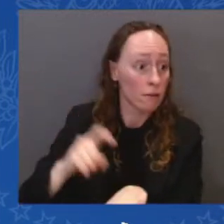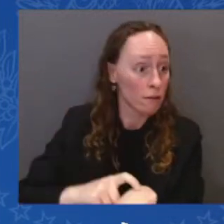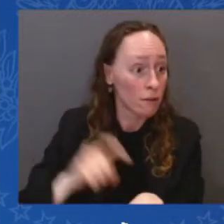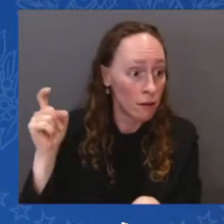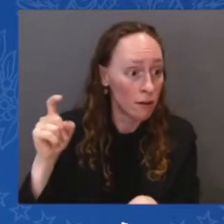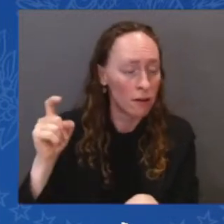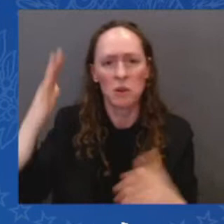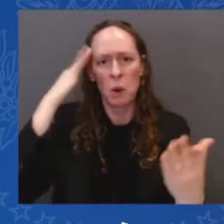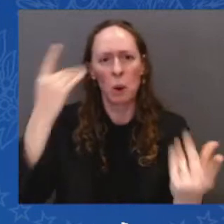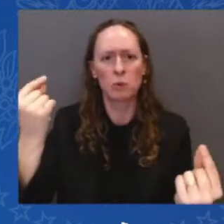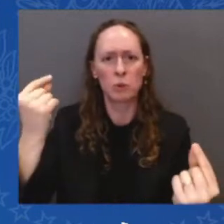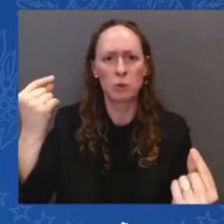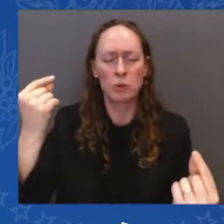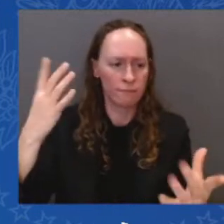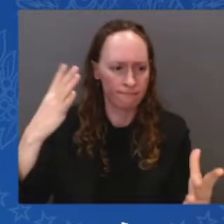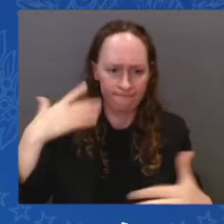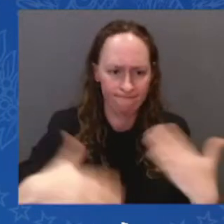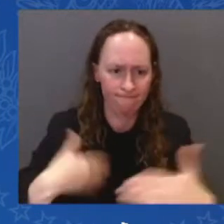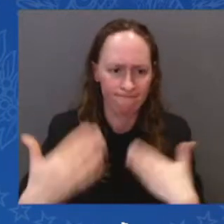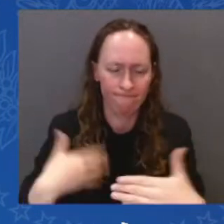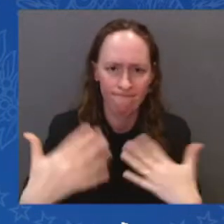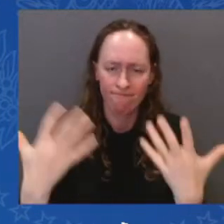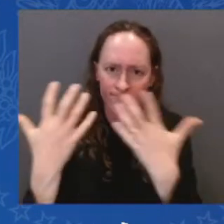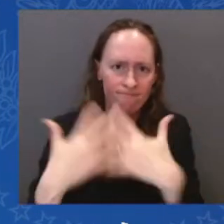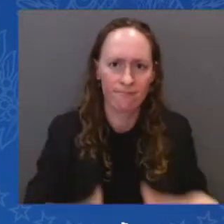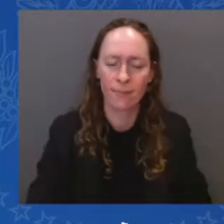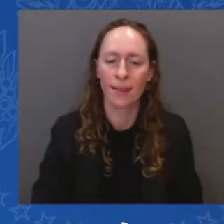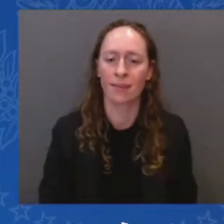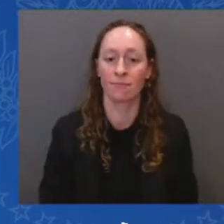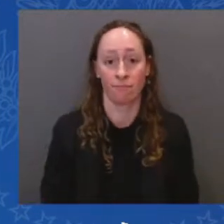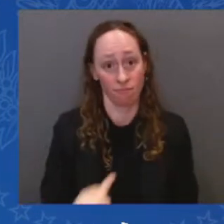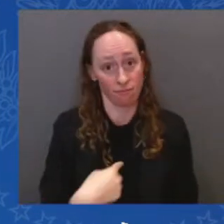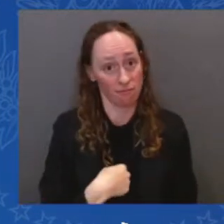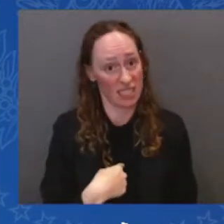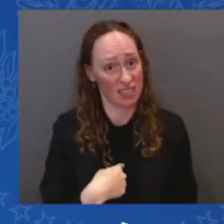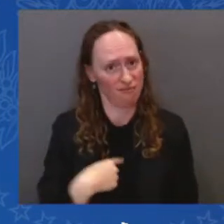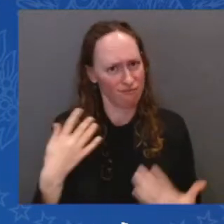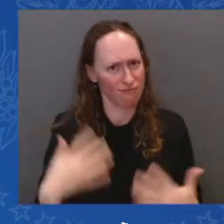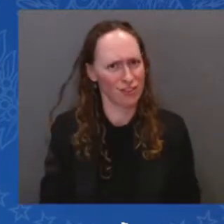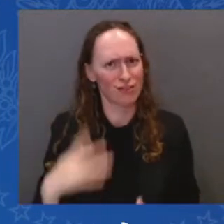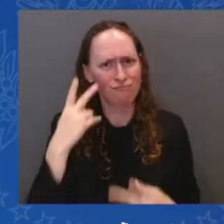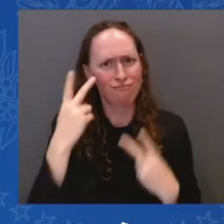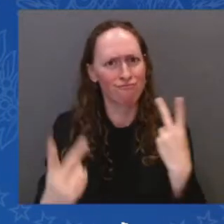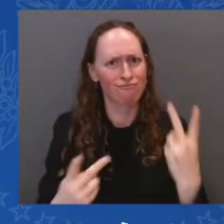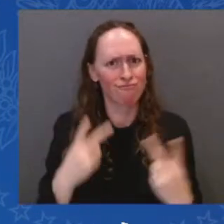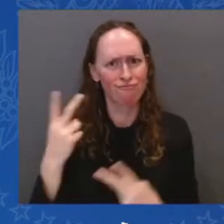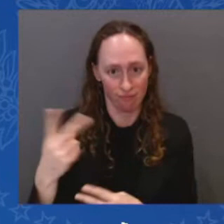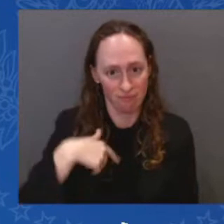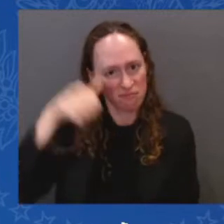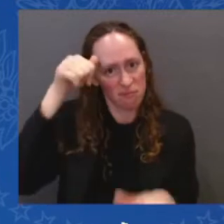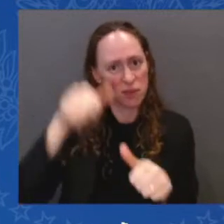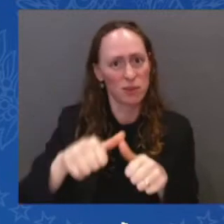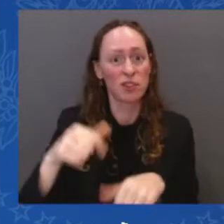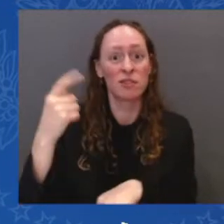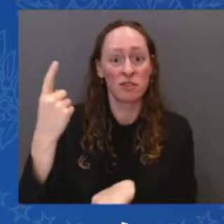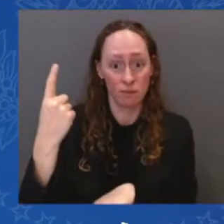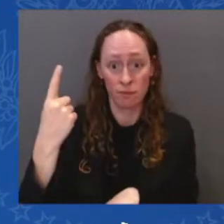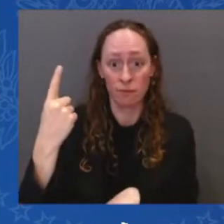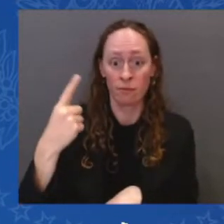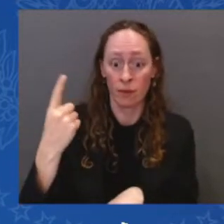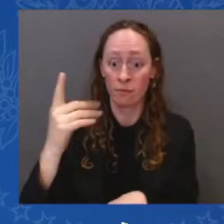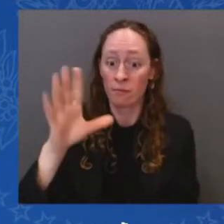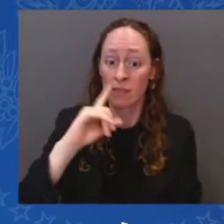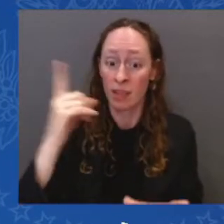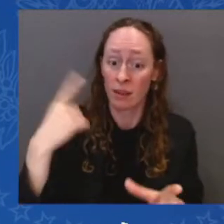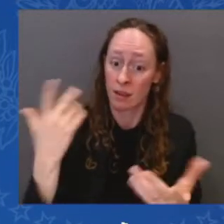one time when he got me blown up, literally. You see, during the Iraq War, I was commanding the 10th Mountain